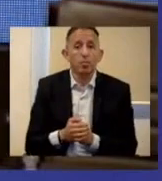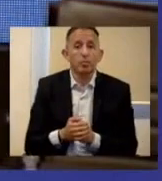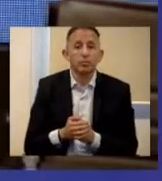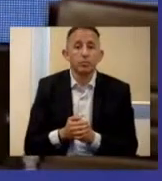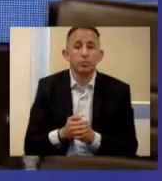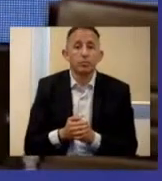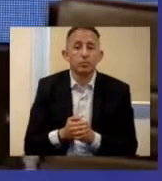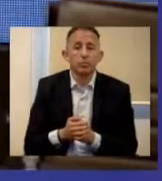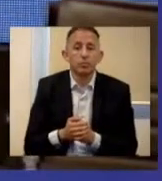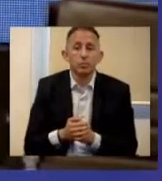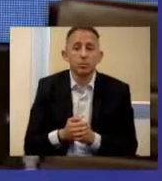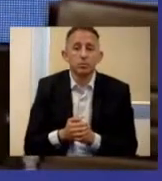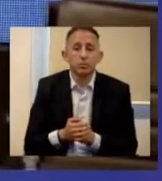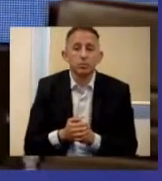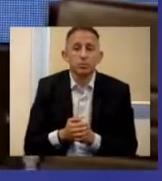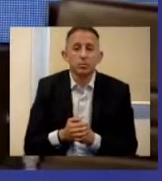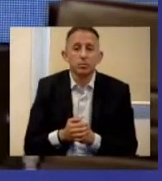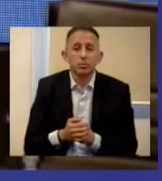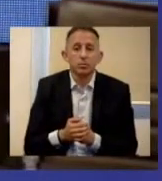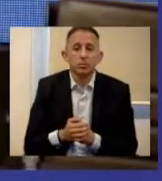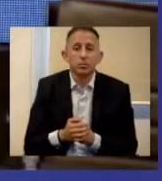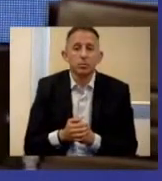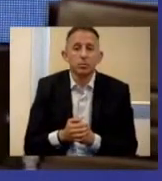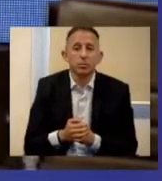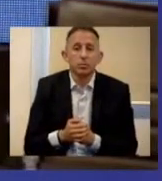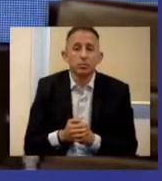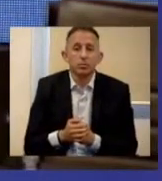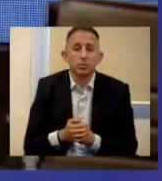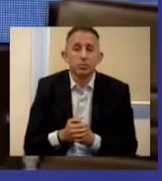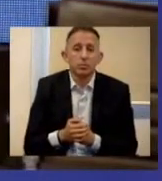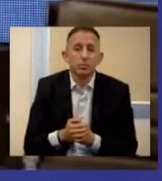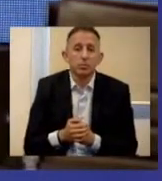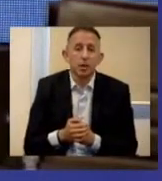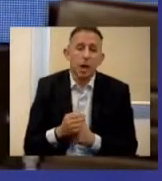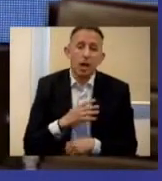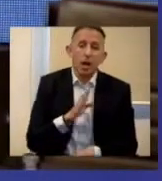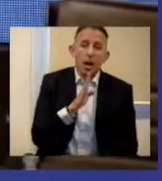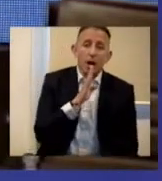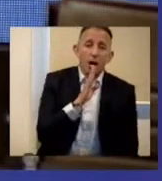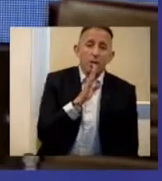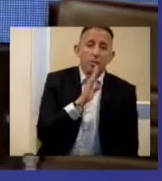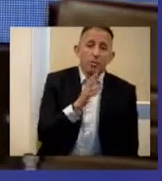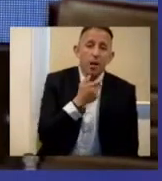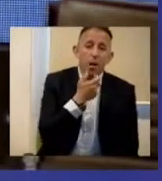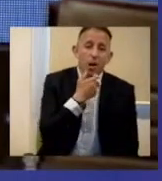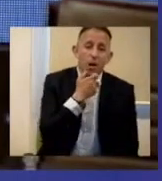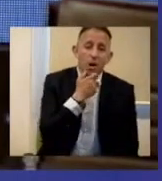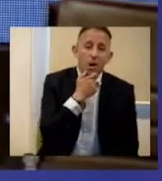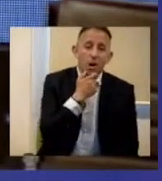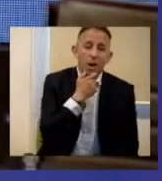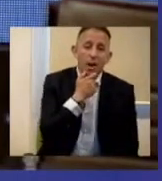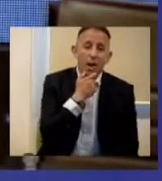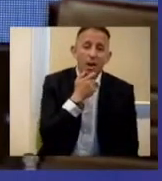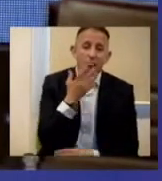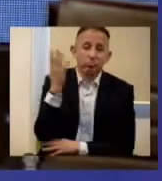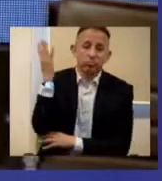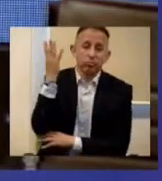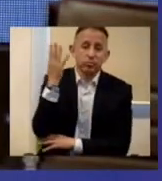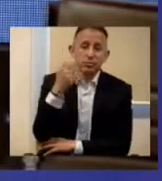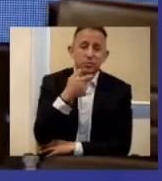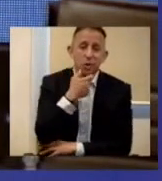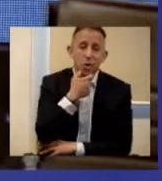subjects for the members. Most of the members use English, and so I will use English right now